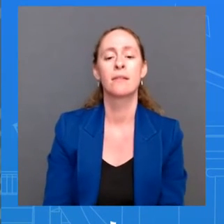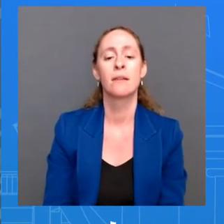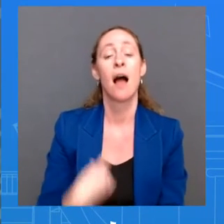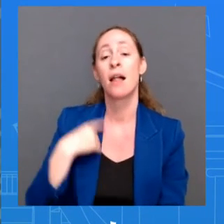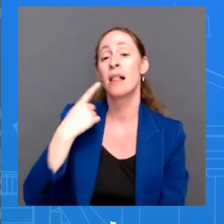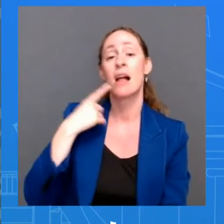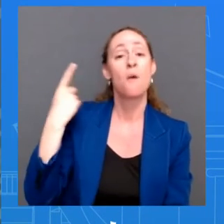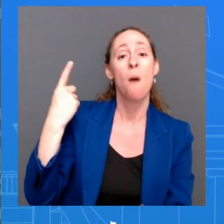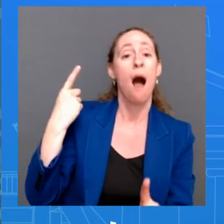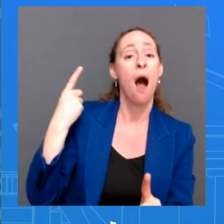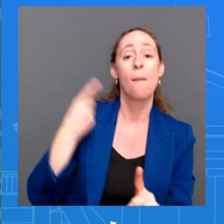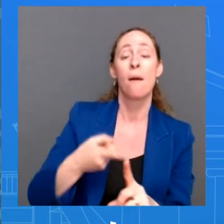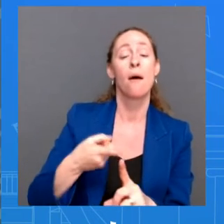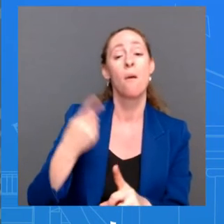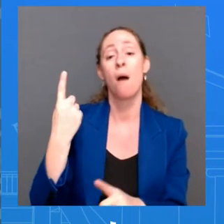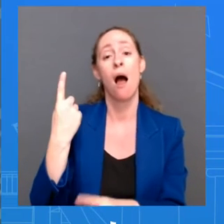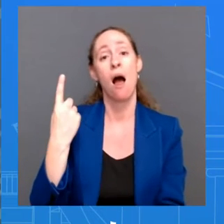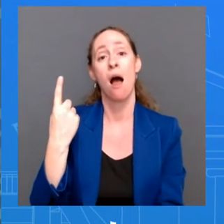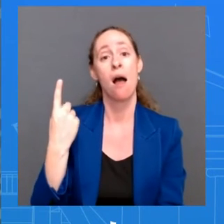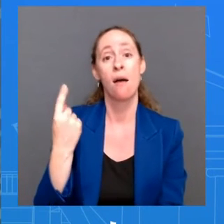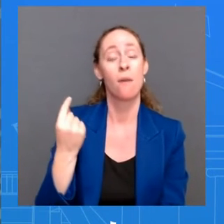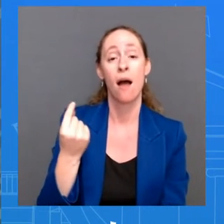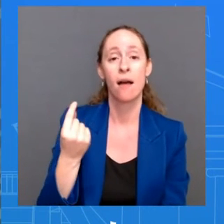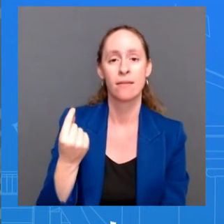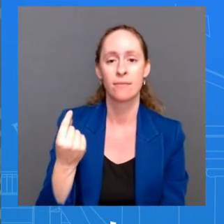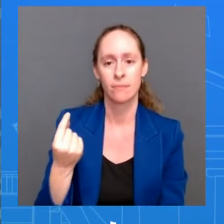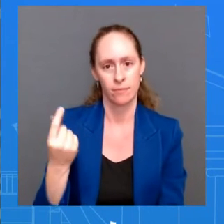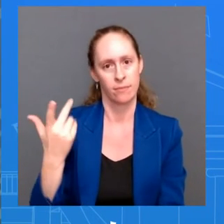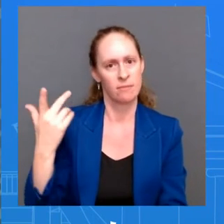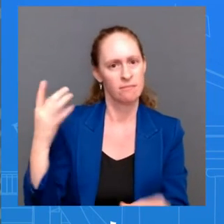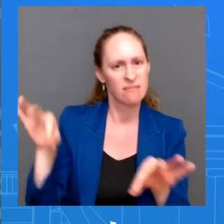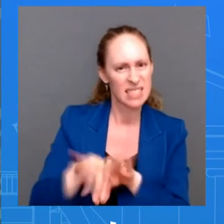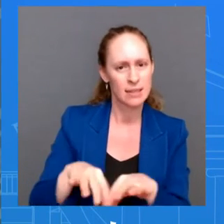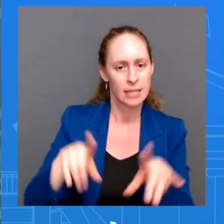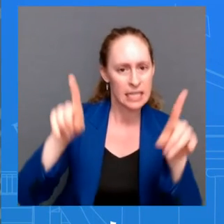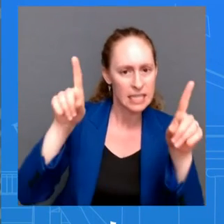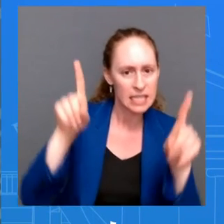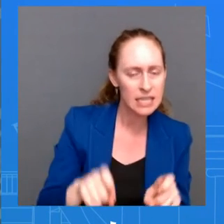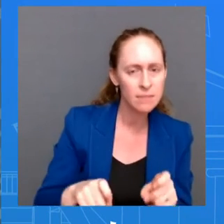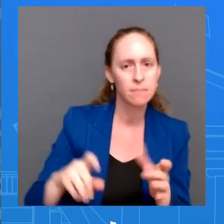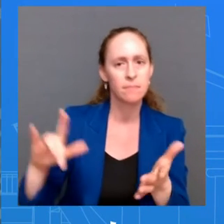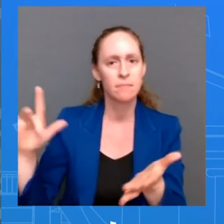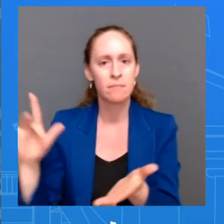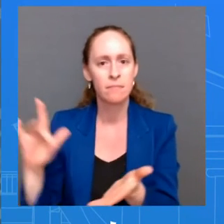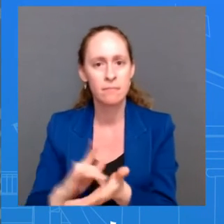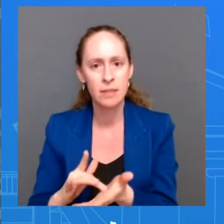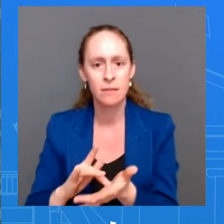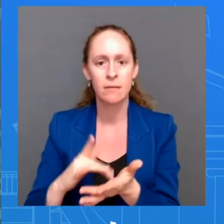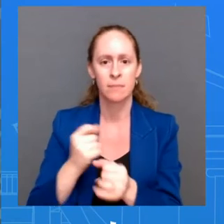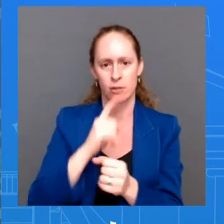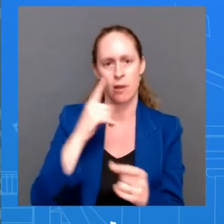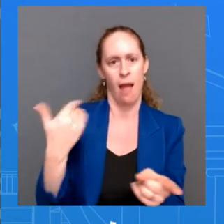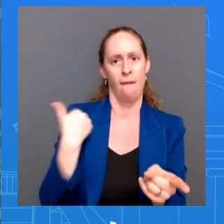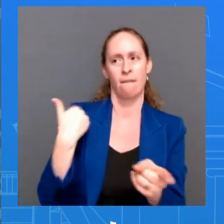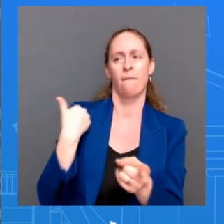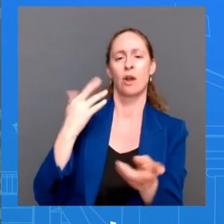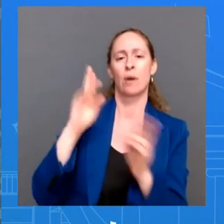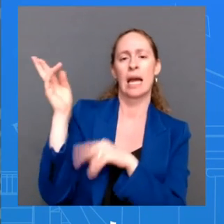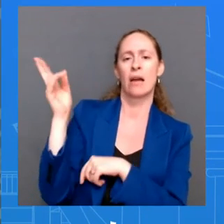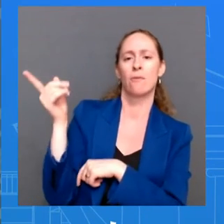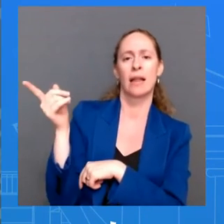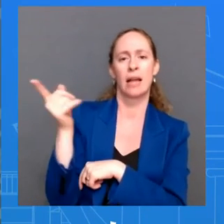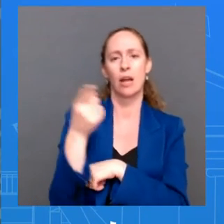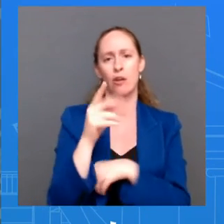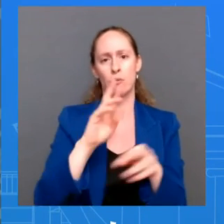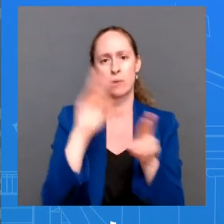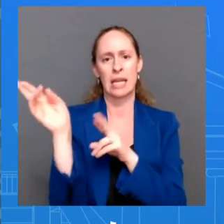and the treatments. We're going to make sure that is more accessible as well, because we understand how important it is for people and communities